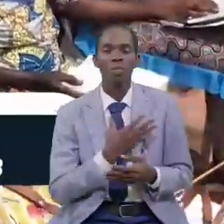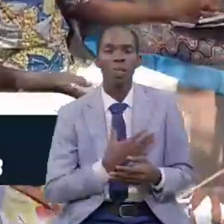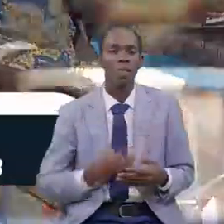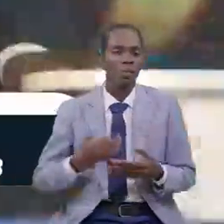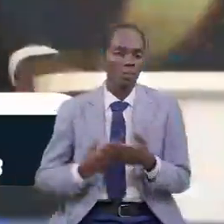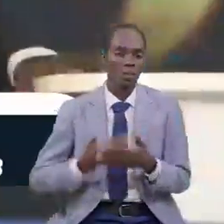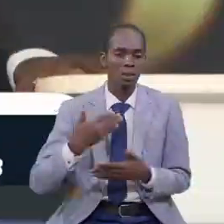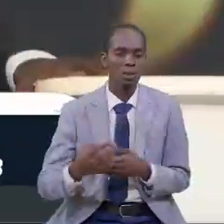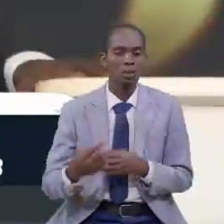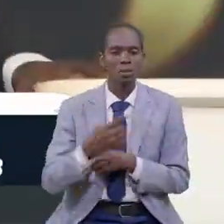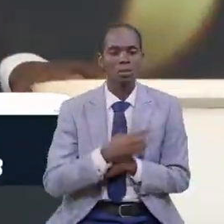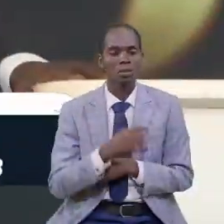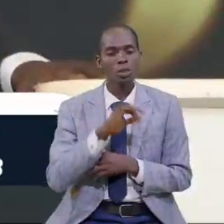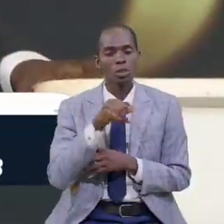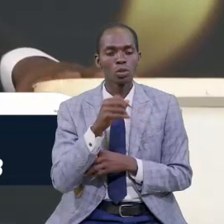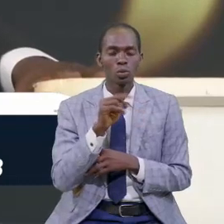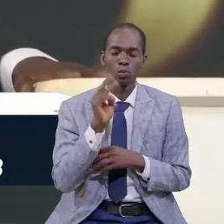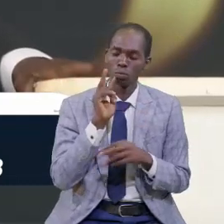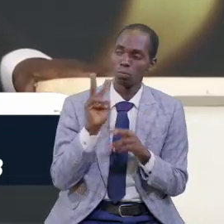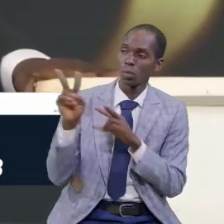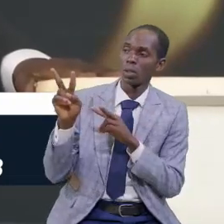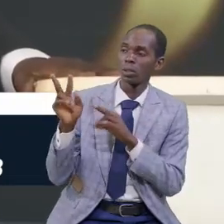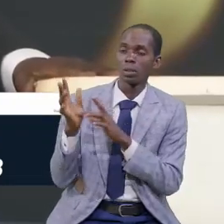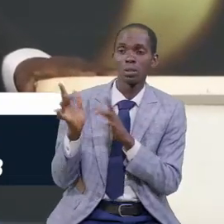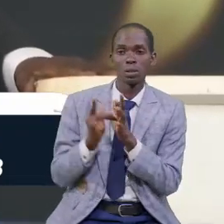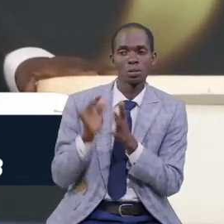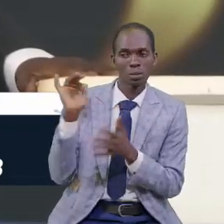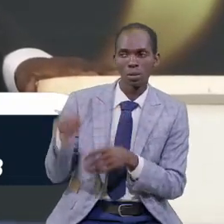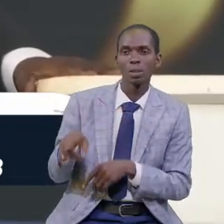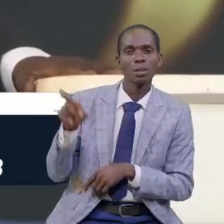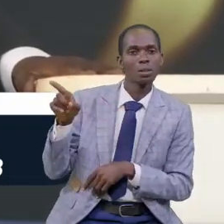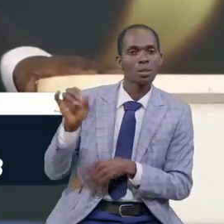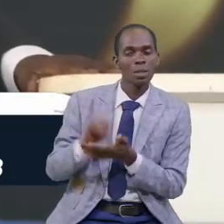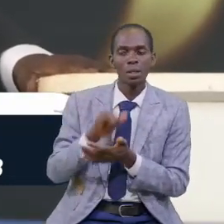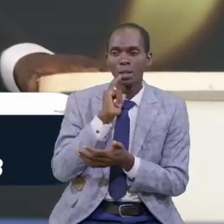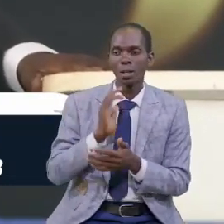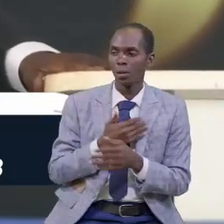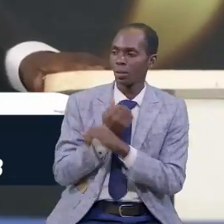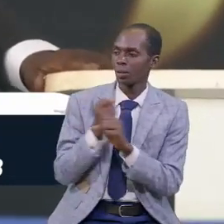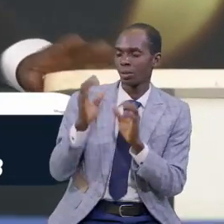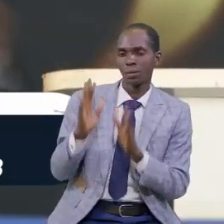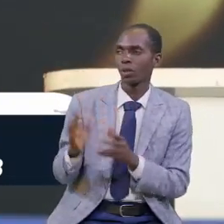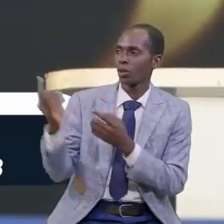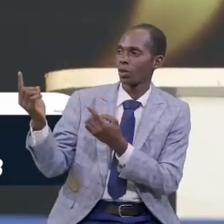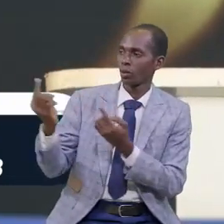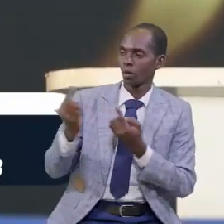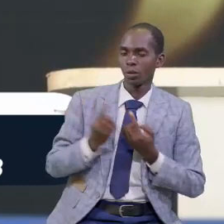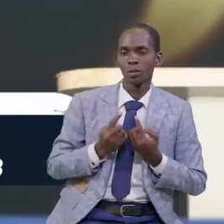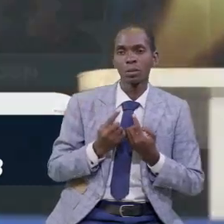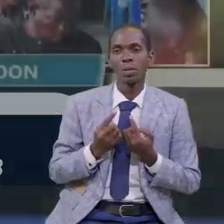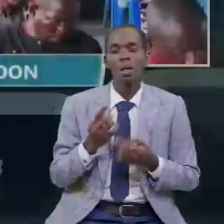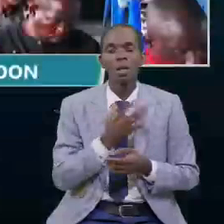seeth Jesus, that's him, that's our Savior, come in unto him and